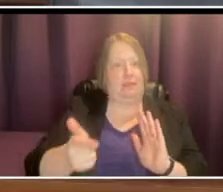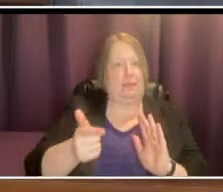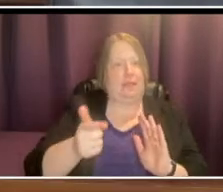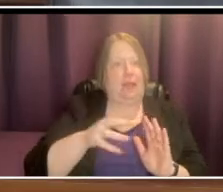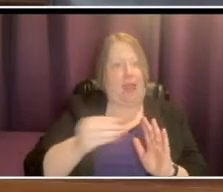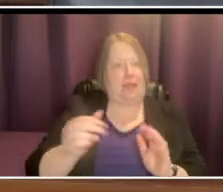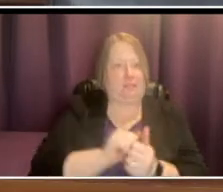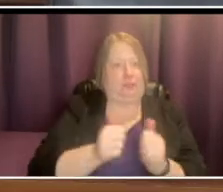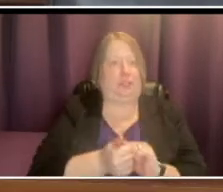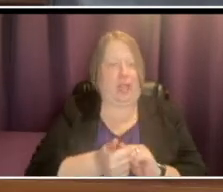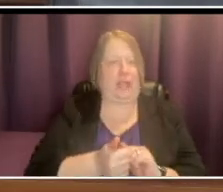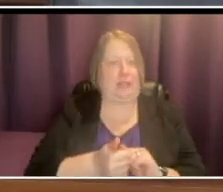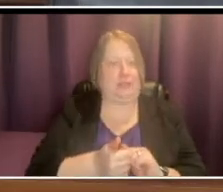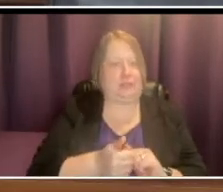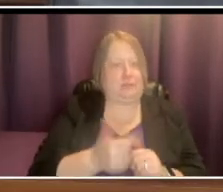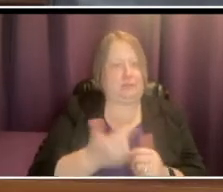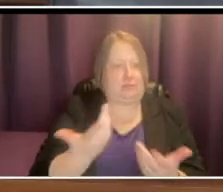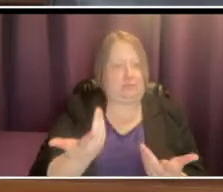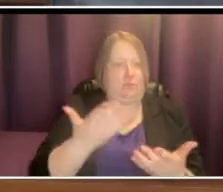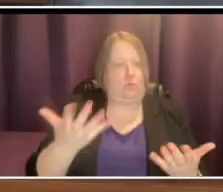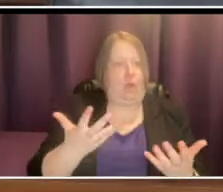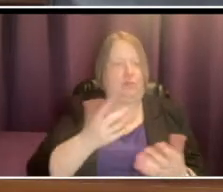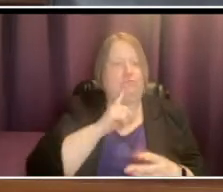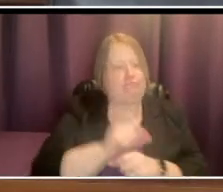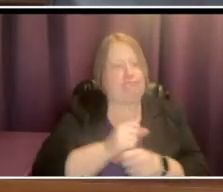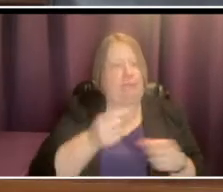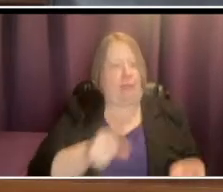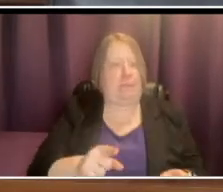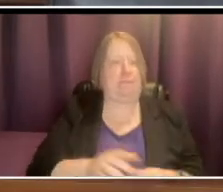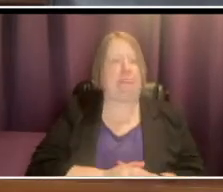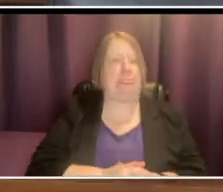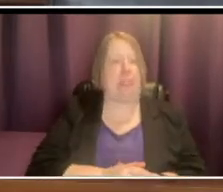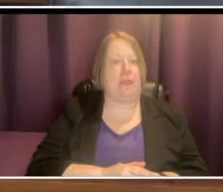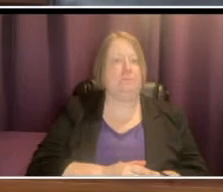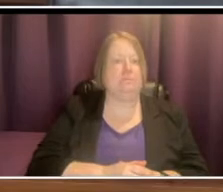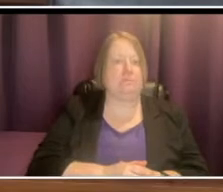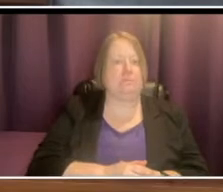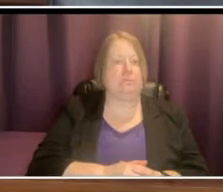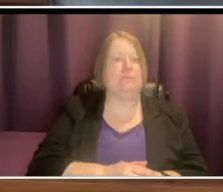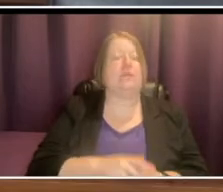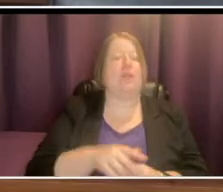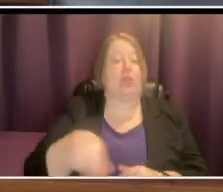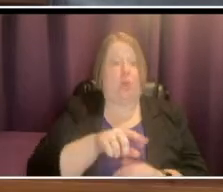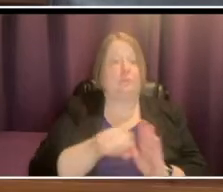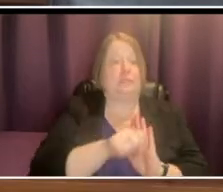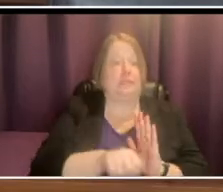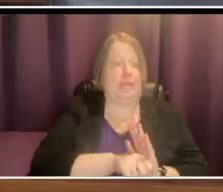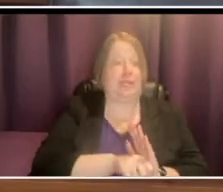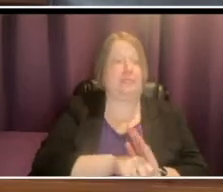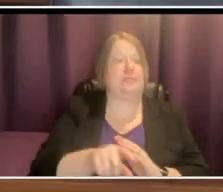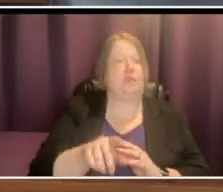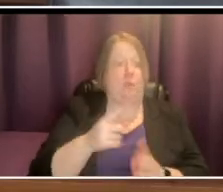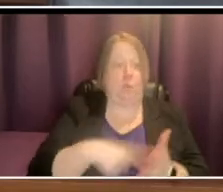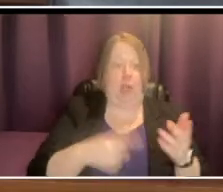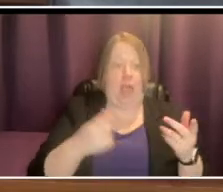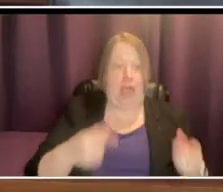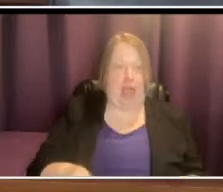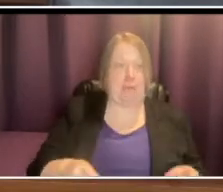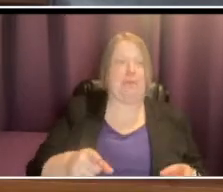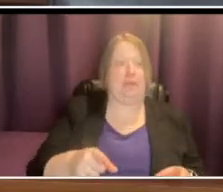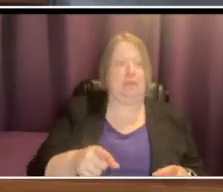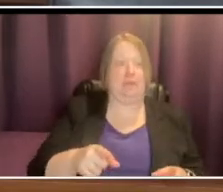actions, taken directly by the president himself, made it clear what his intentions were: to prevent the